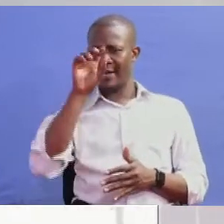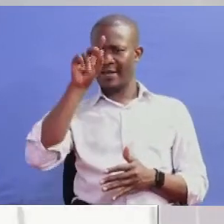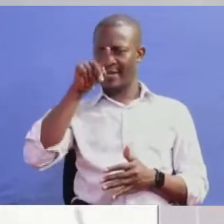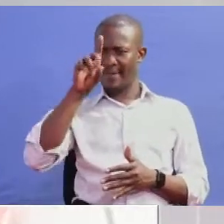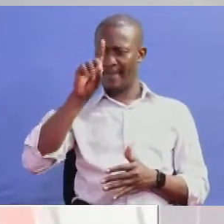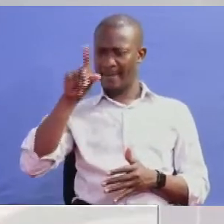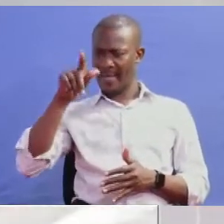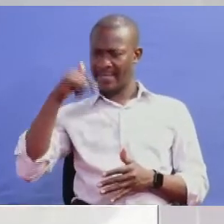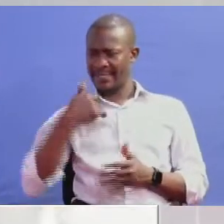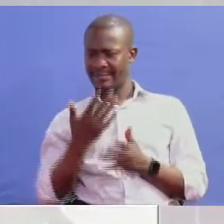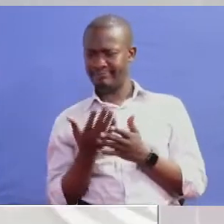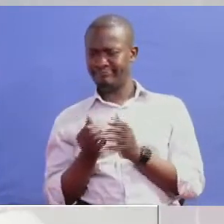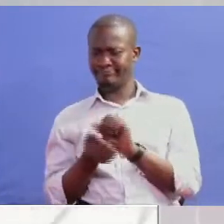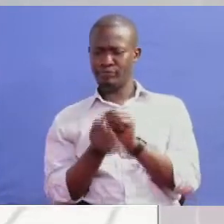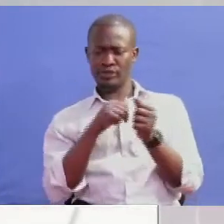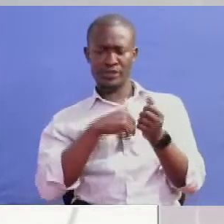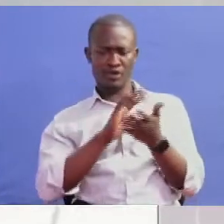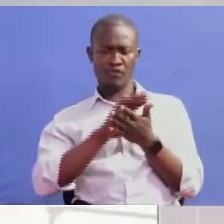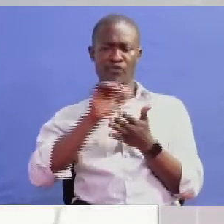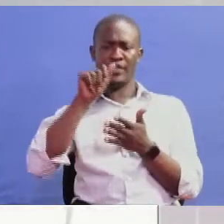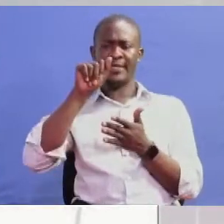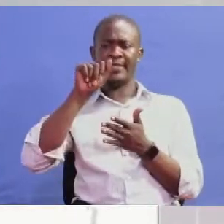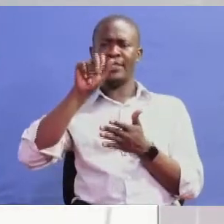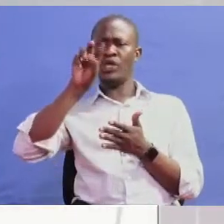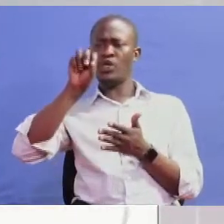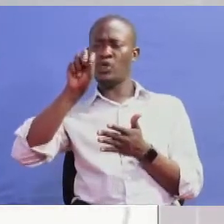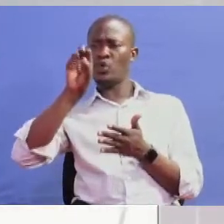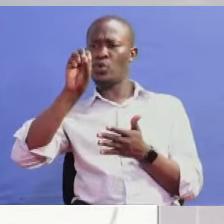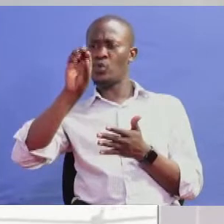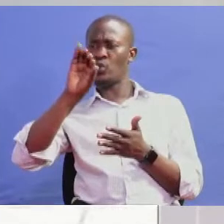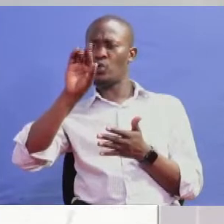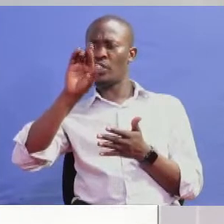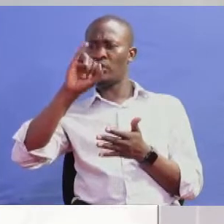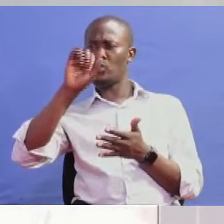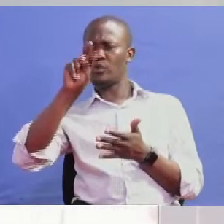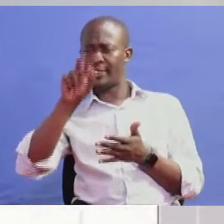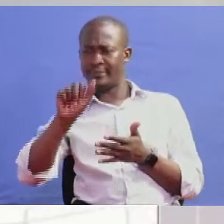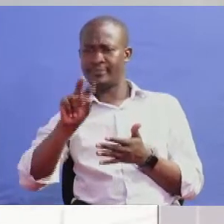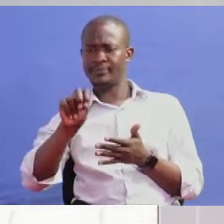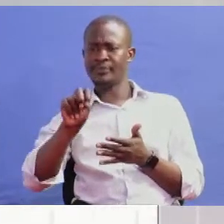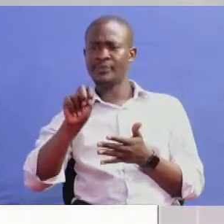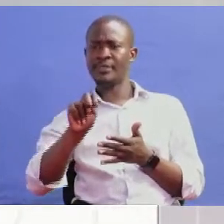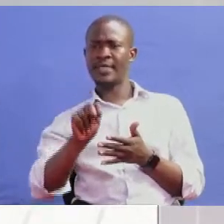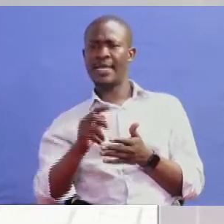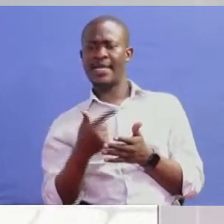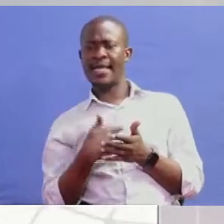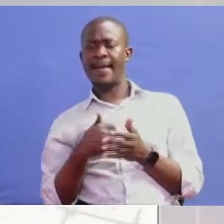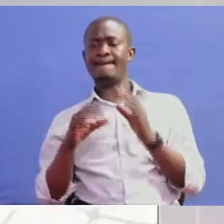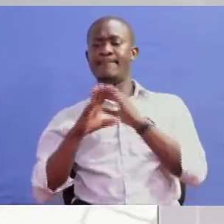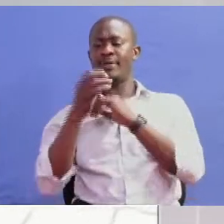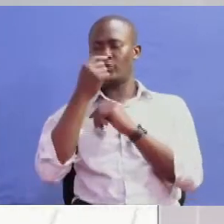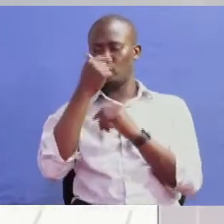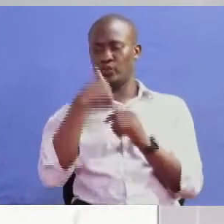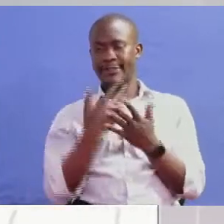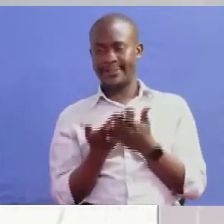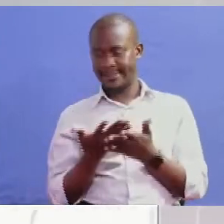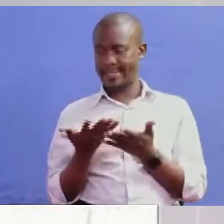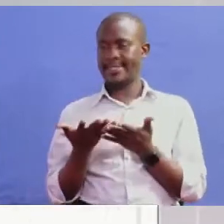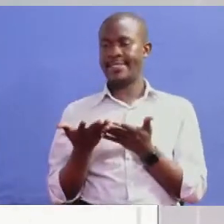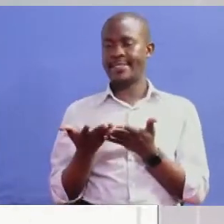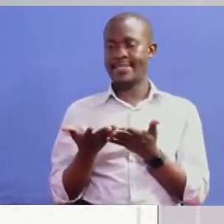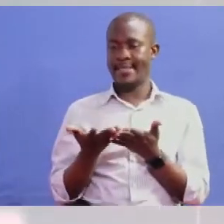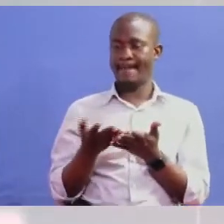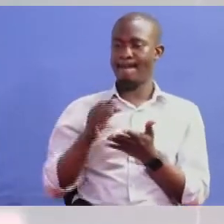replacing Director General of the National Intelligence Service, that is Nordin Haji. According to President William Ruto, who graced the swearing